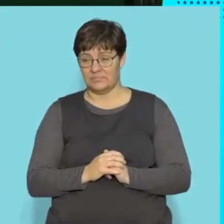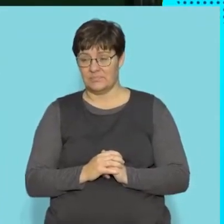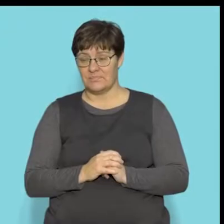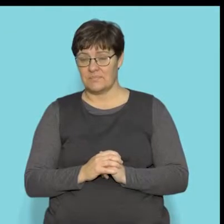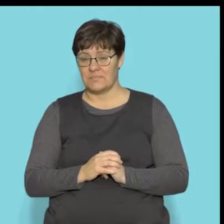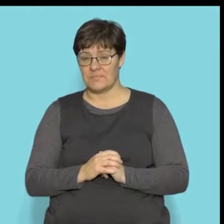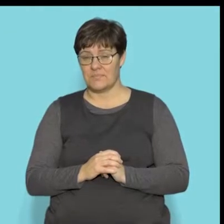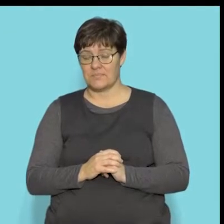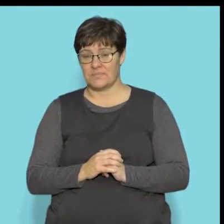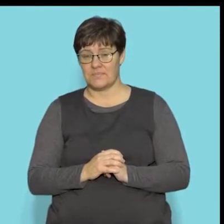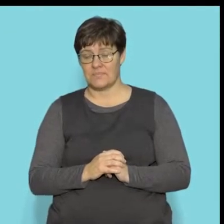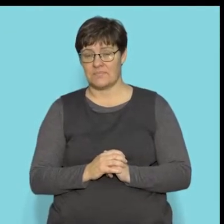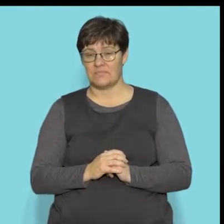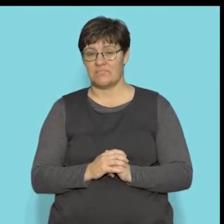term.